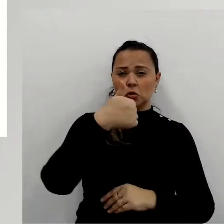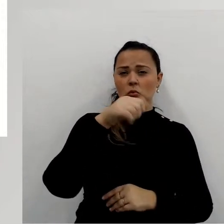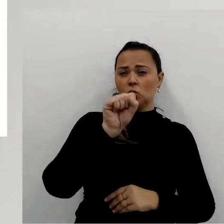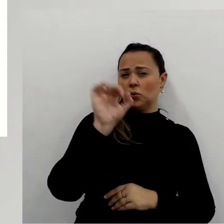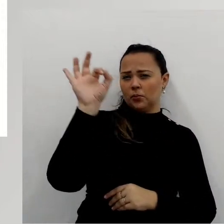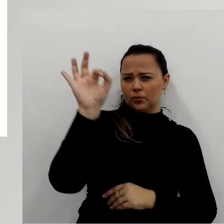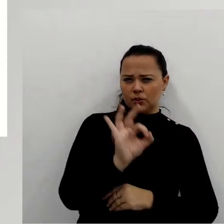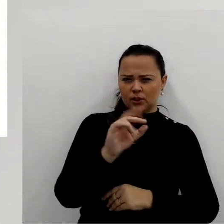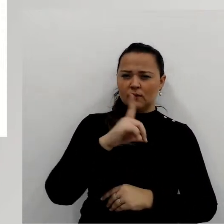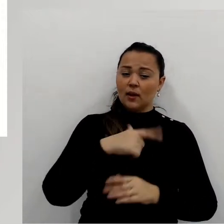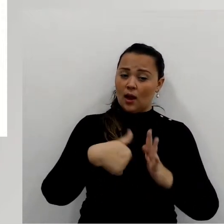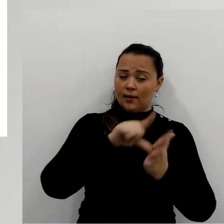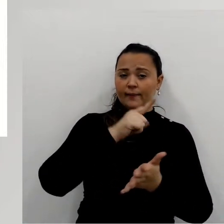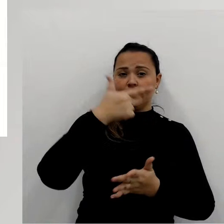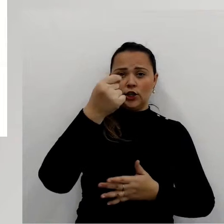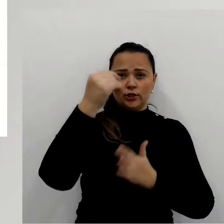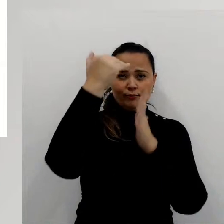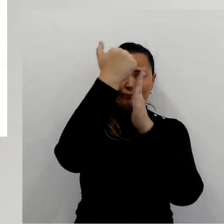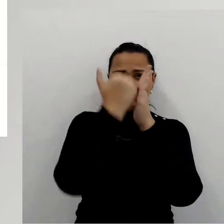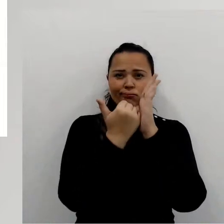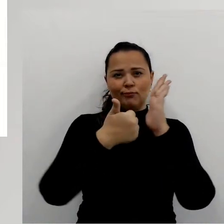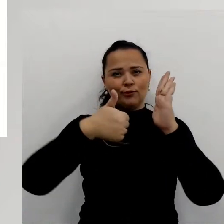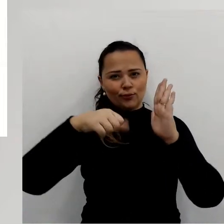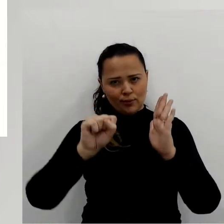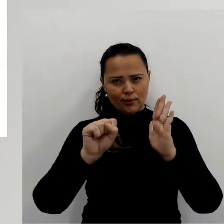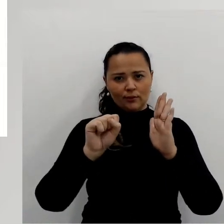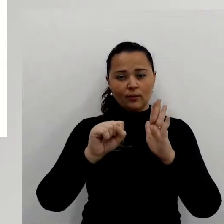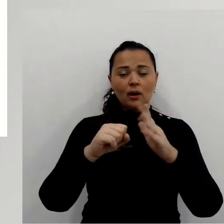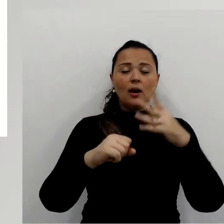43%, some automation, some manual,